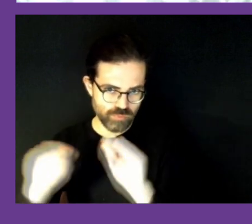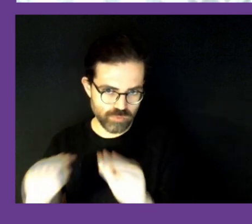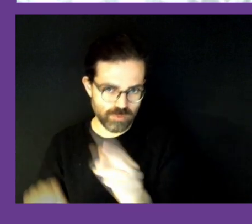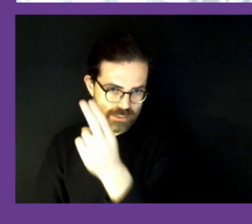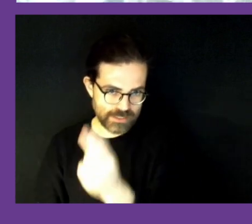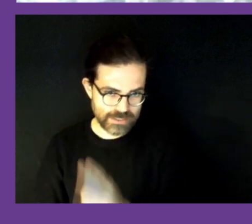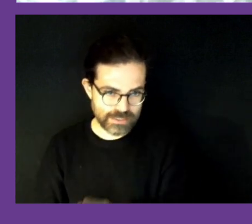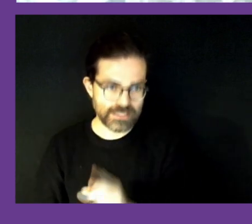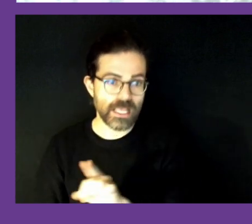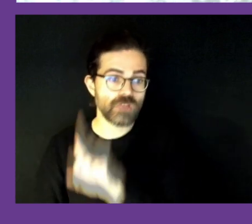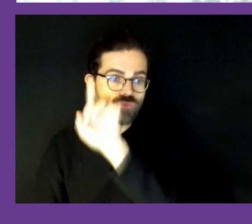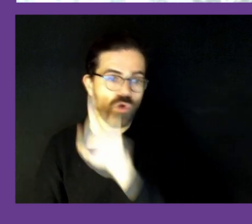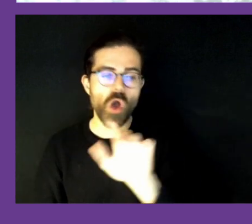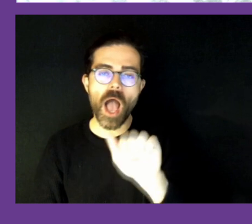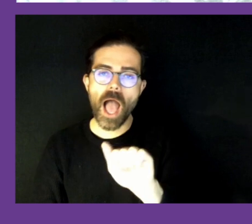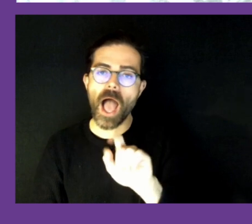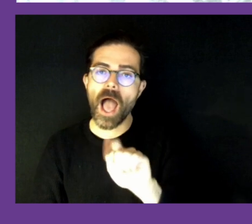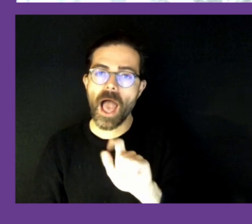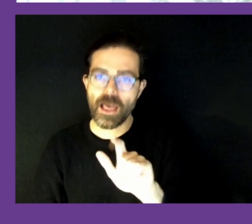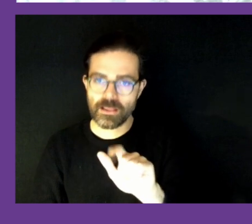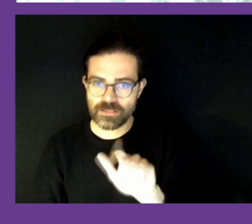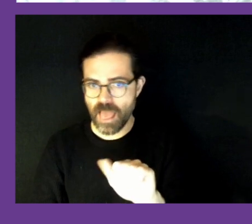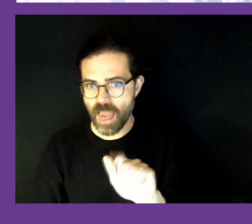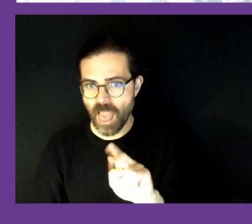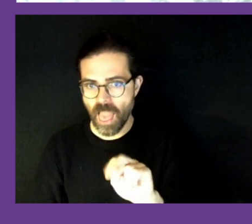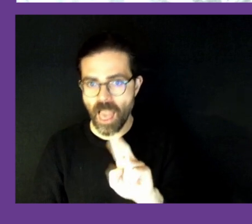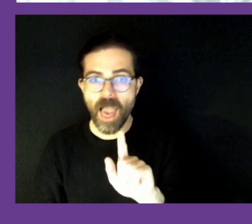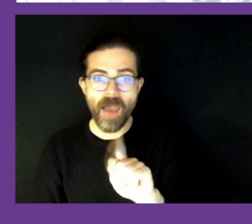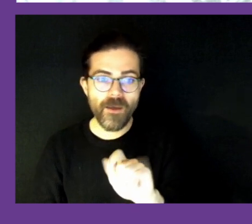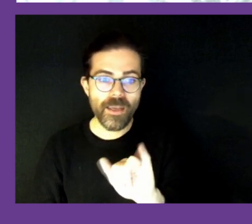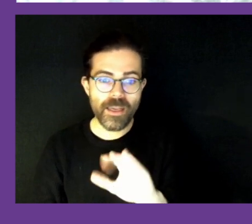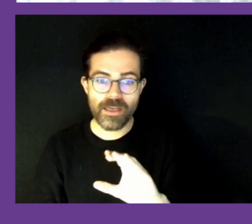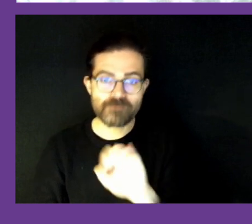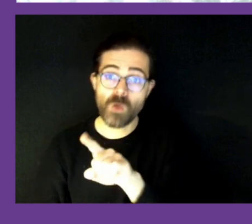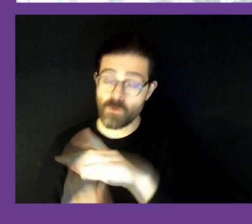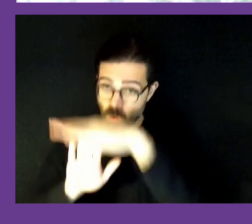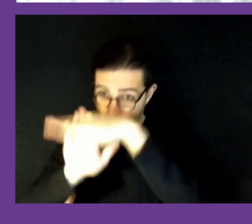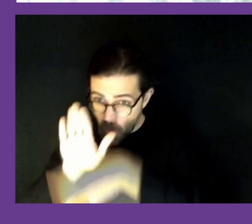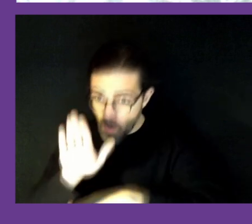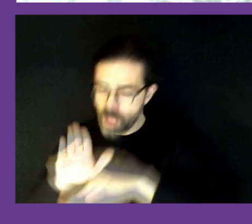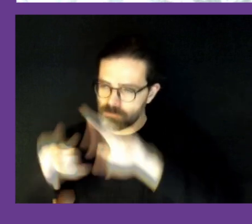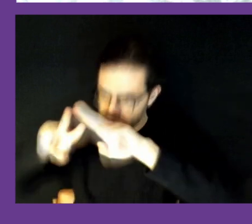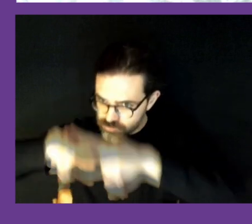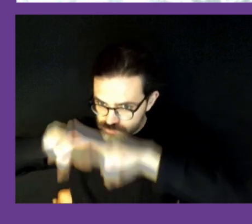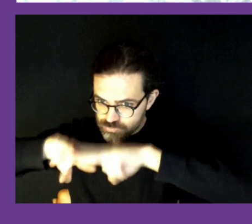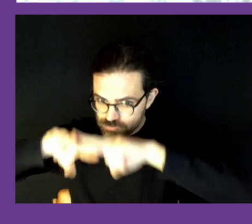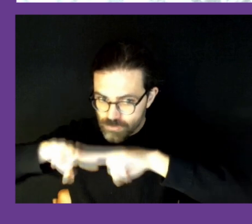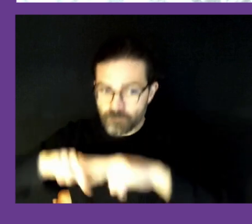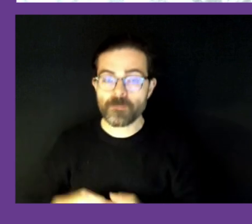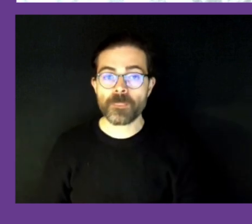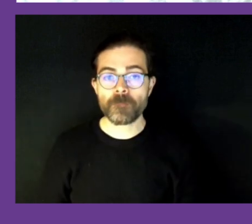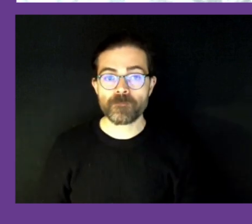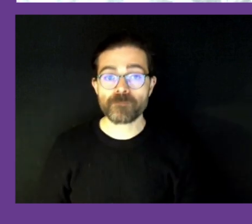GTC 12, and you've seen they are already drafting 2 standards and revising 1 standard on design for all. And then I